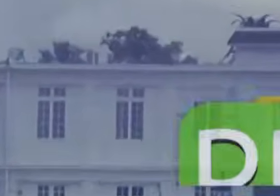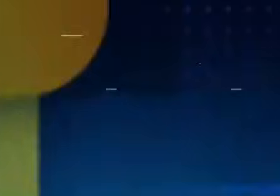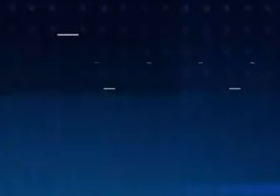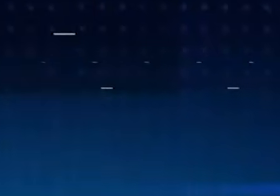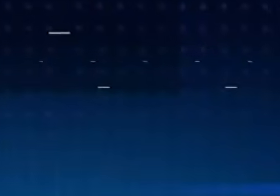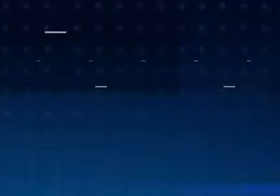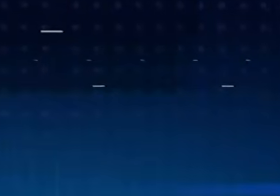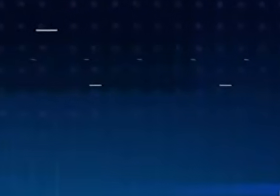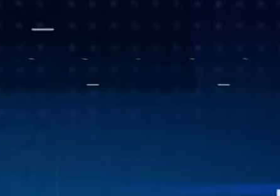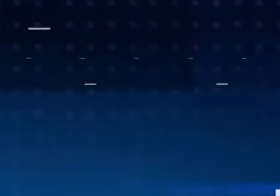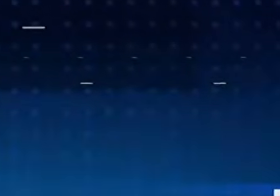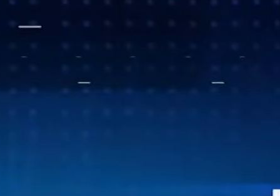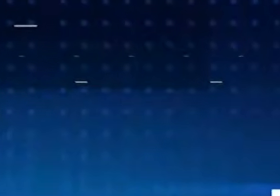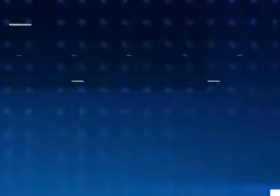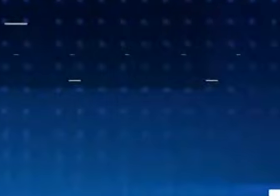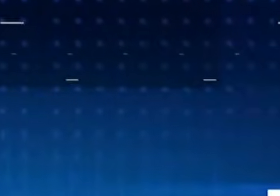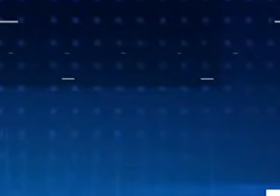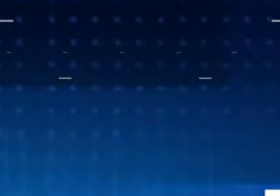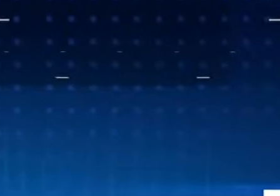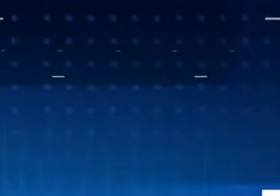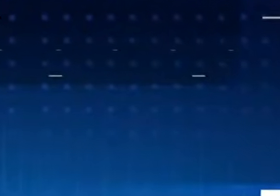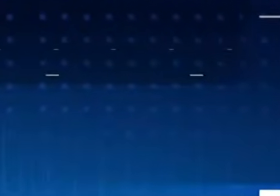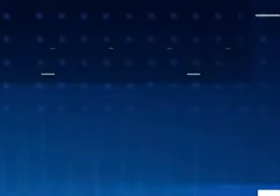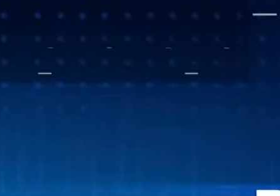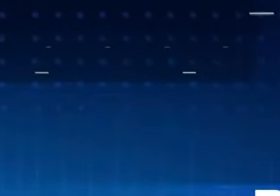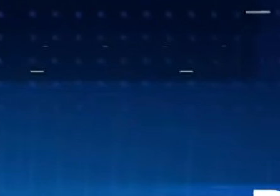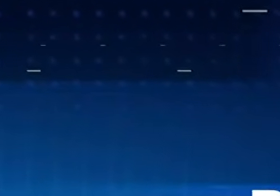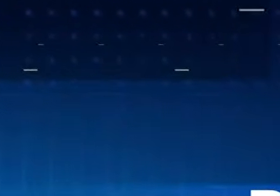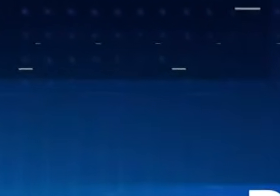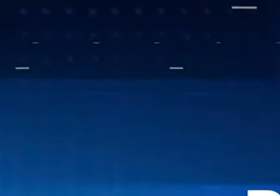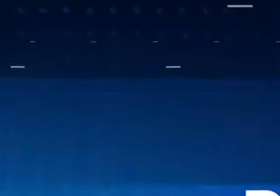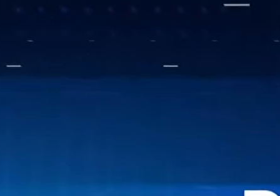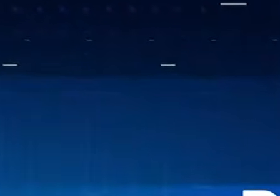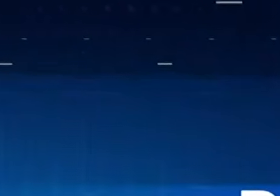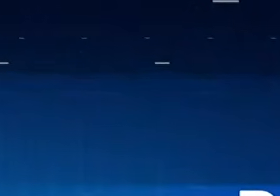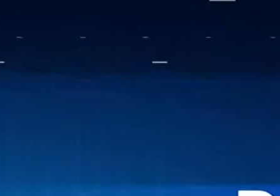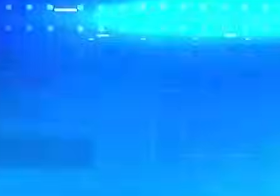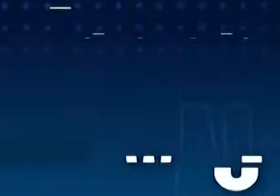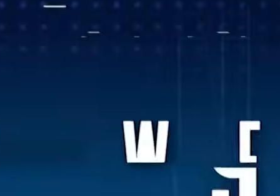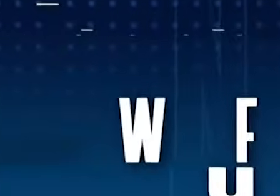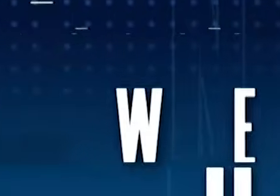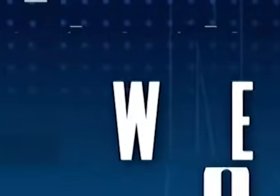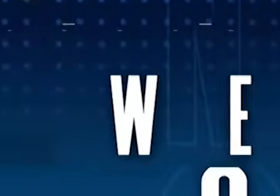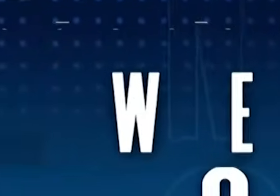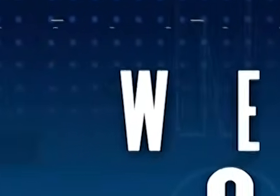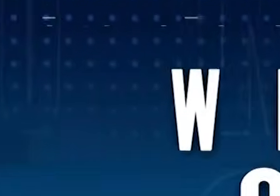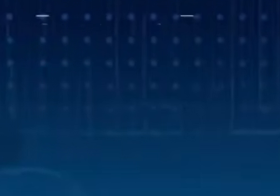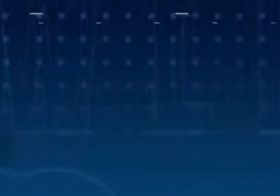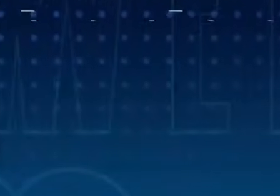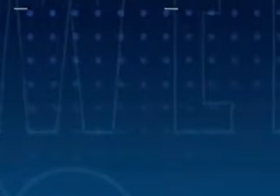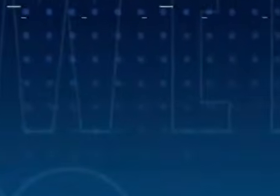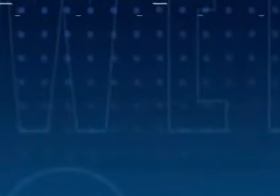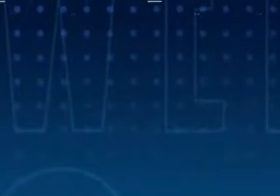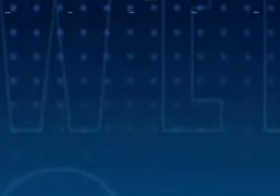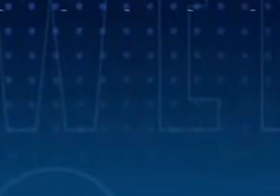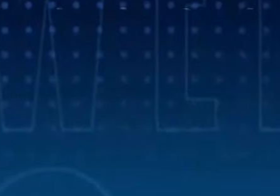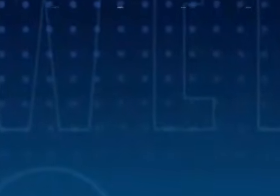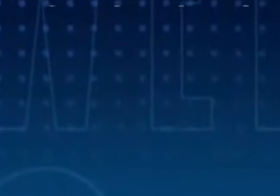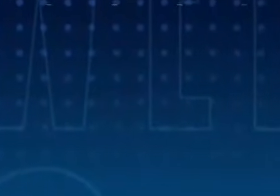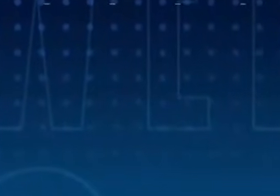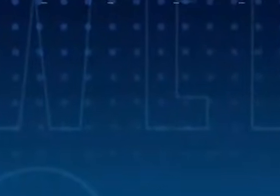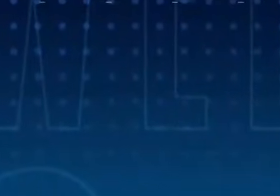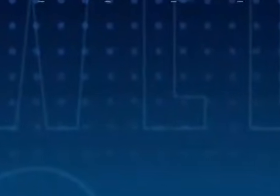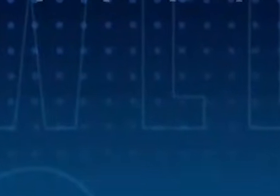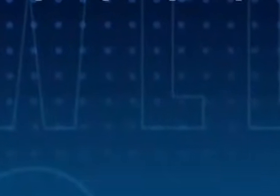Join the conversation focusing on Jamaica's development. Tune in to the post-cabinet press briefings, Wednesdays